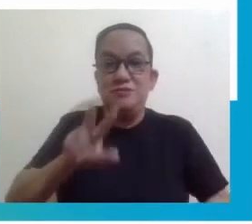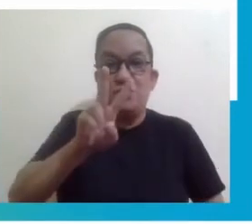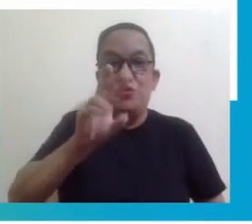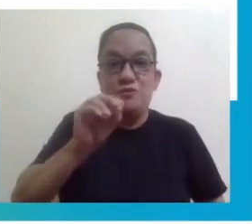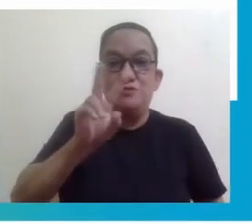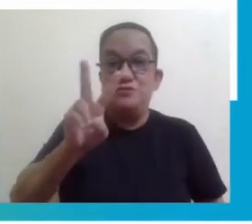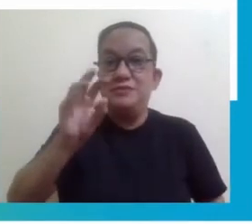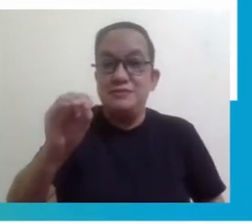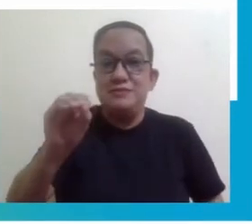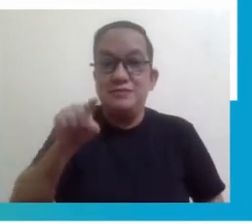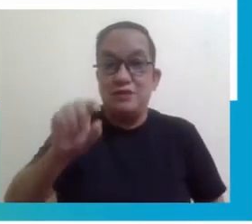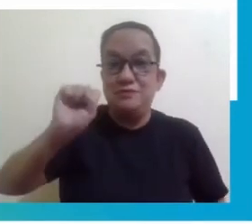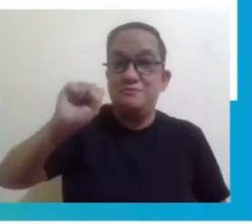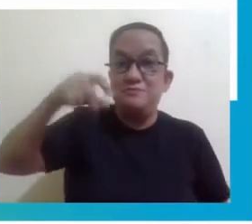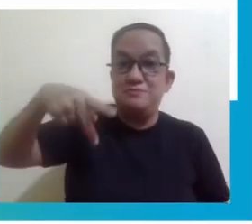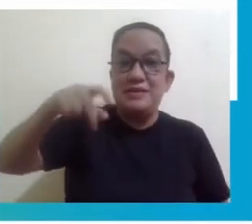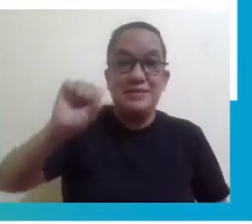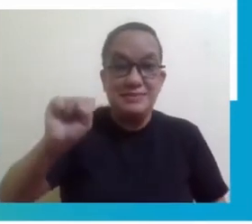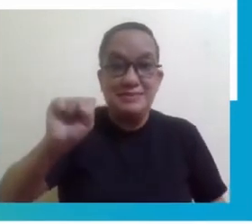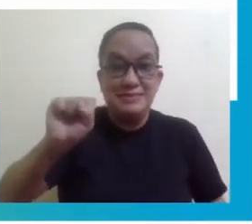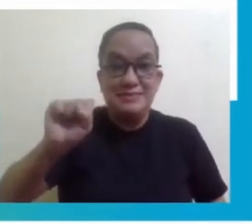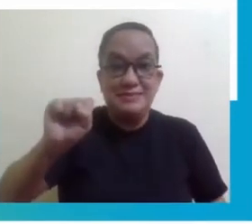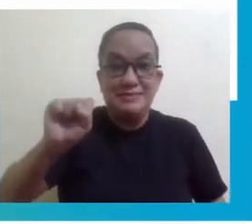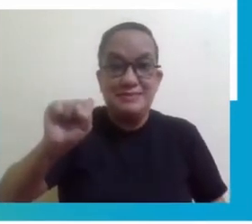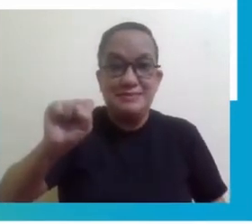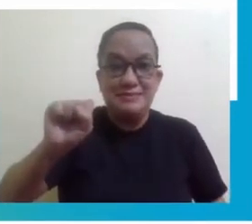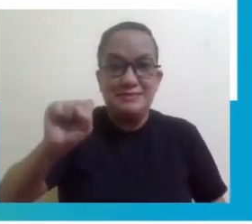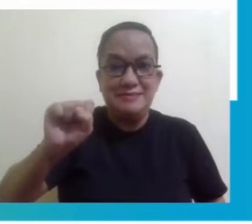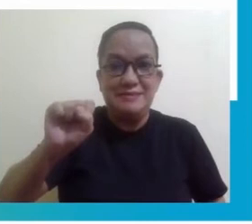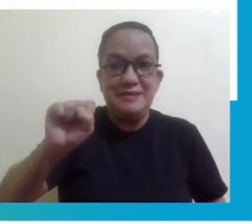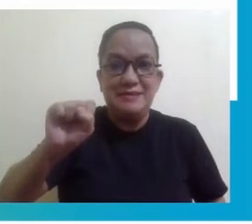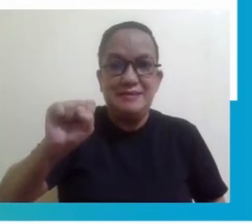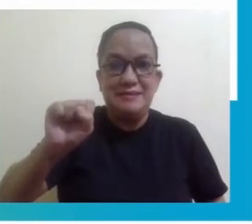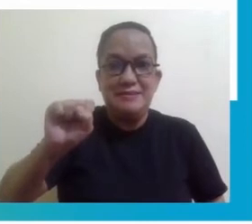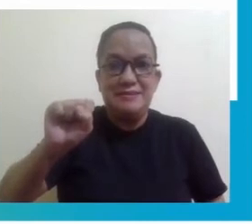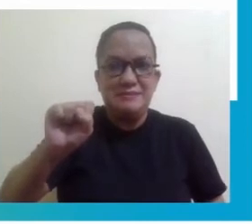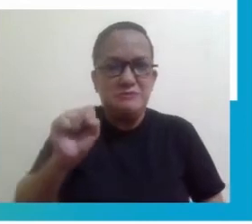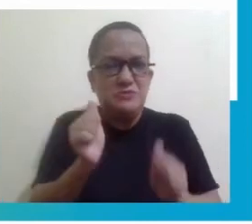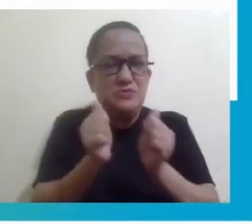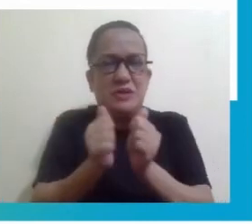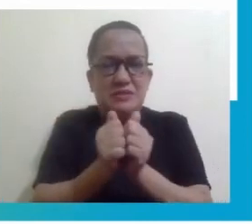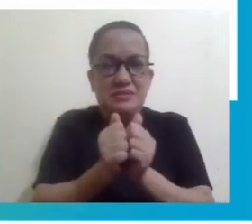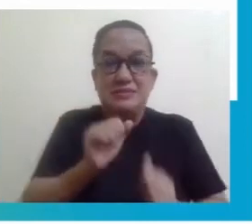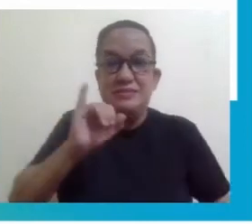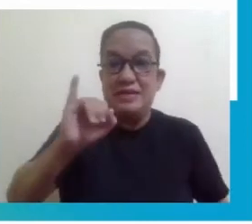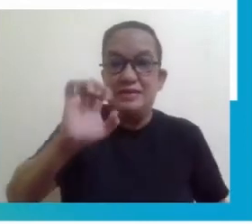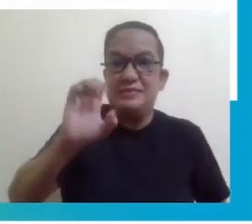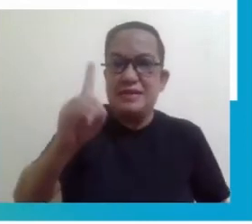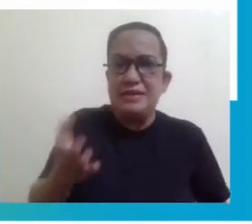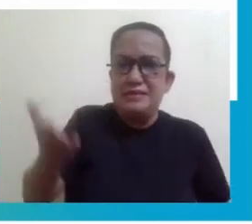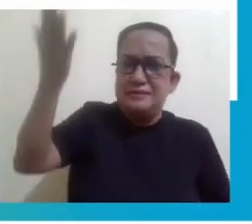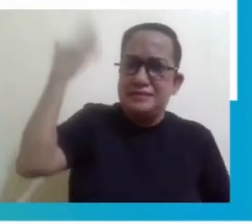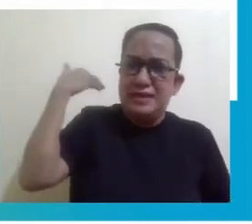safeguard policy statement by ADB's IED, Independent Evaluation Department, in May last year.